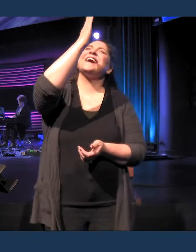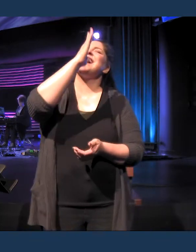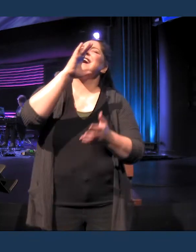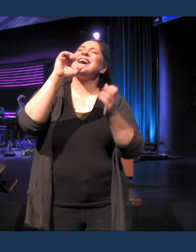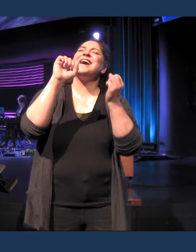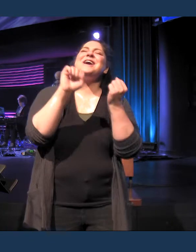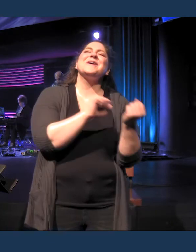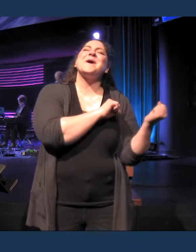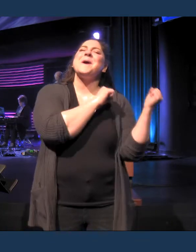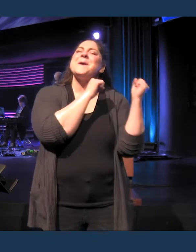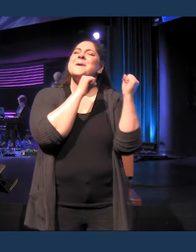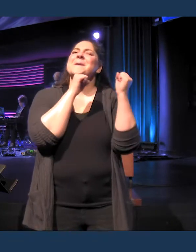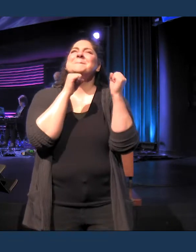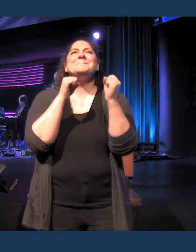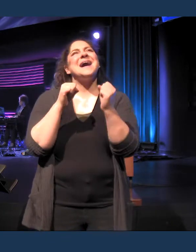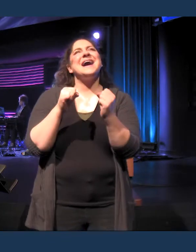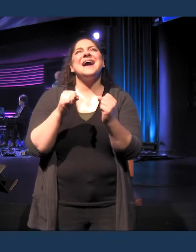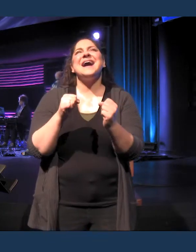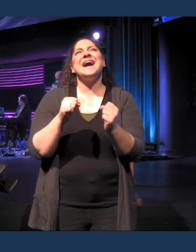Lord God